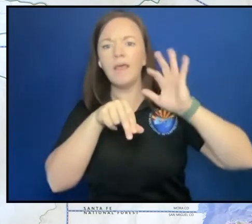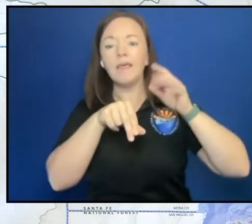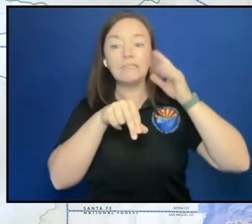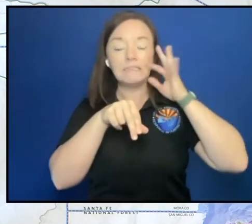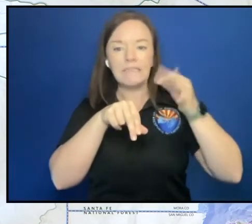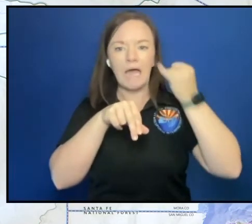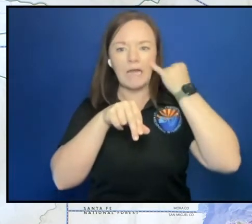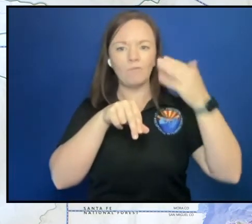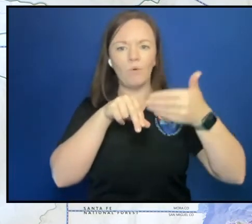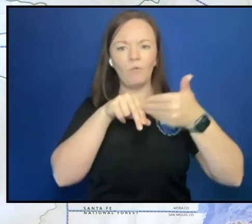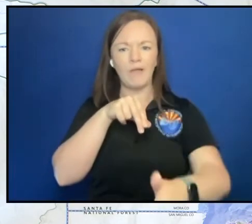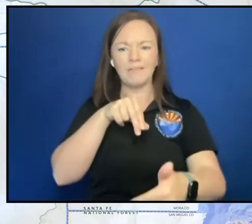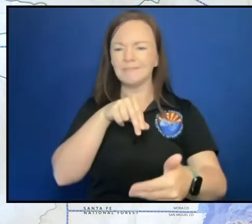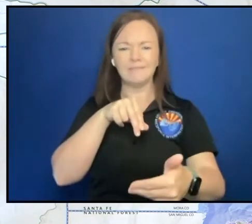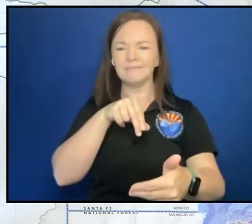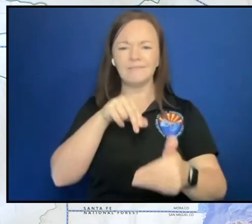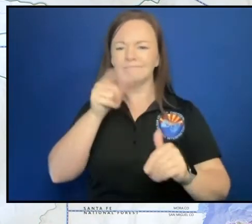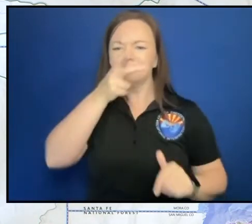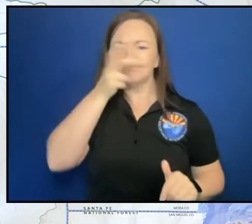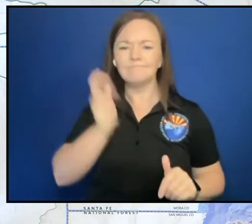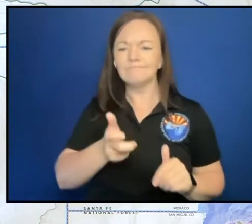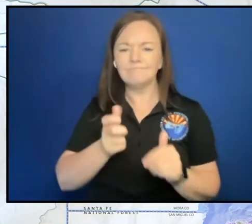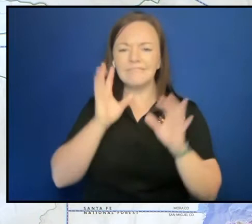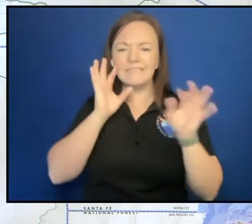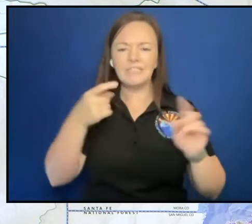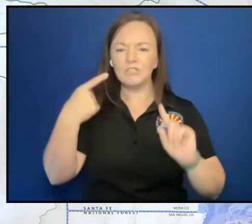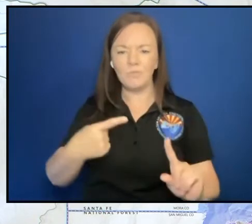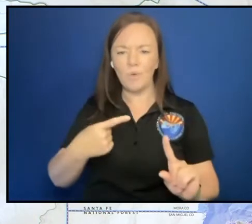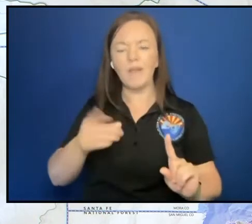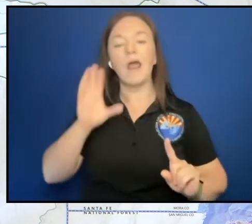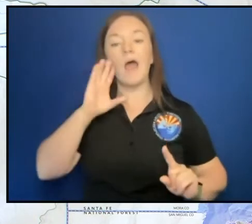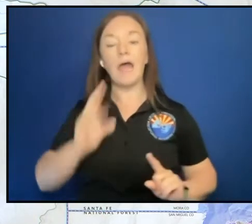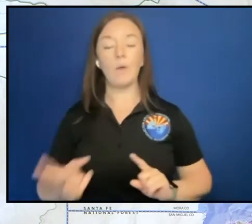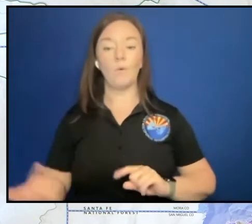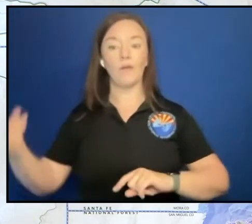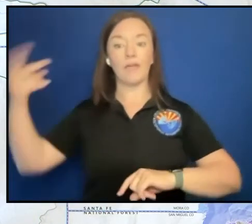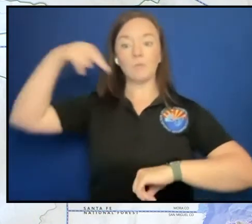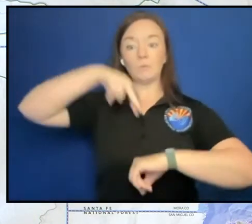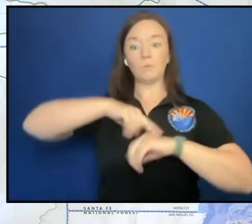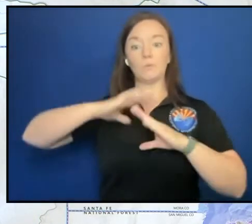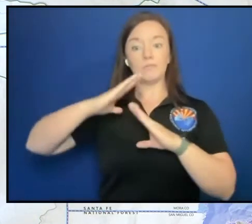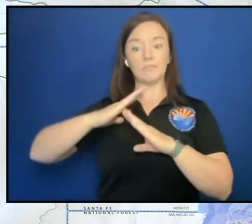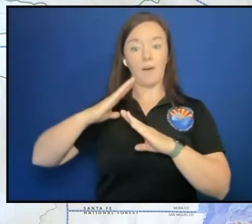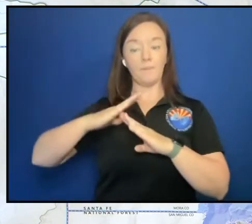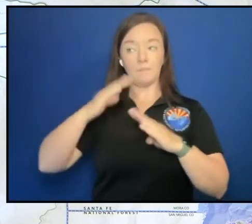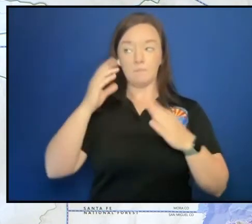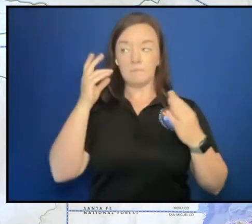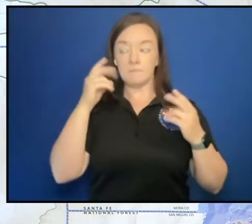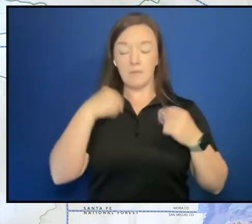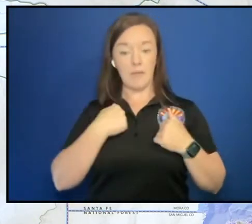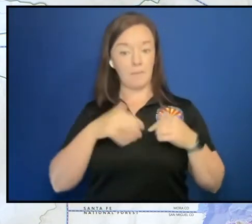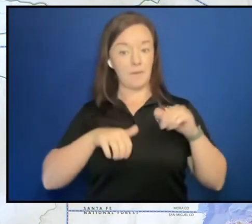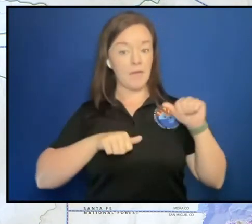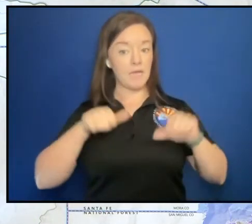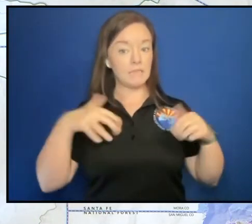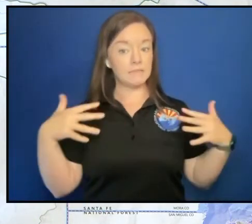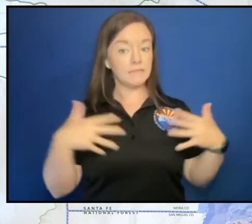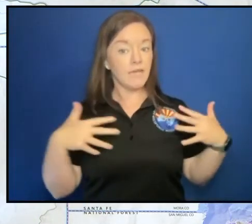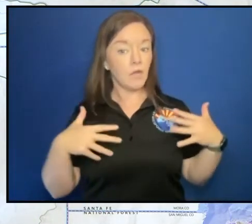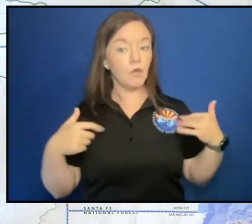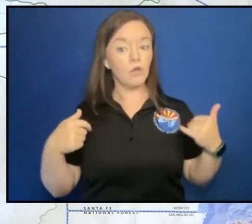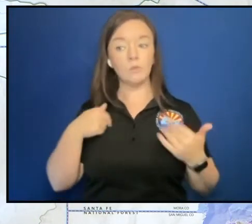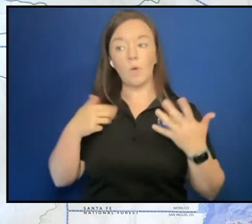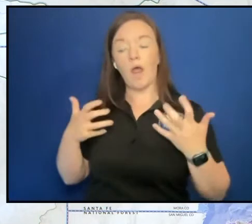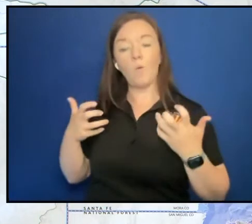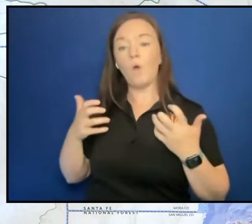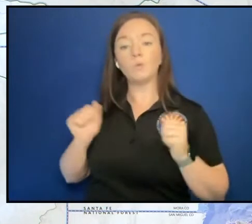decision point. I'm gonna go to the top of the slide, I'm gonna decide how scared I am and whether or not I wanna wimp out and walk back down the stairs or